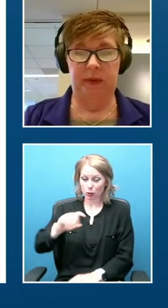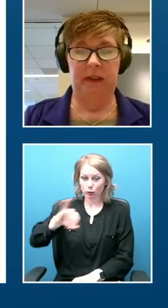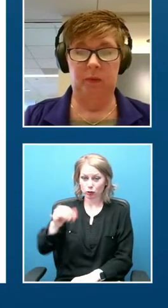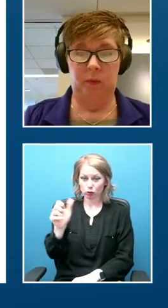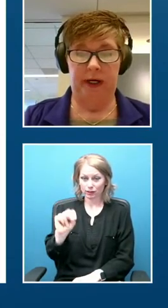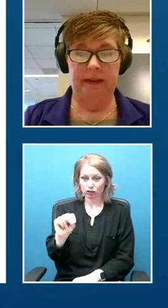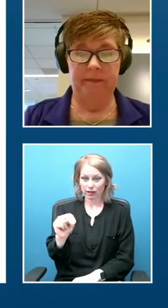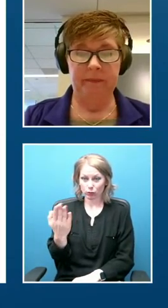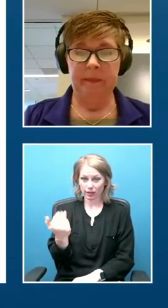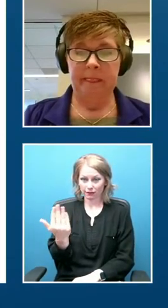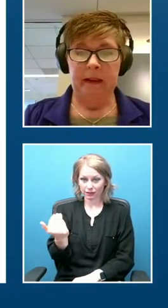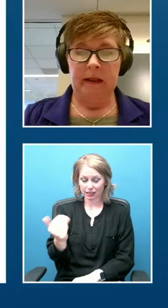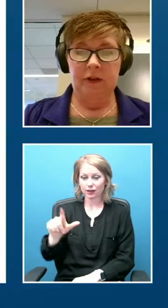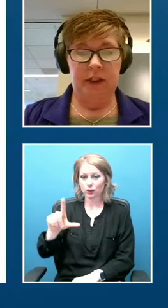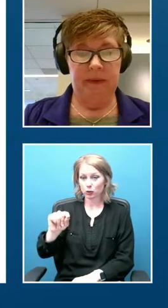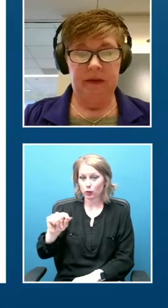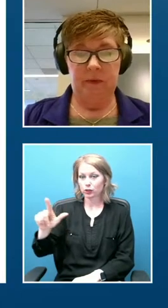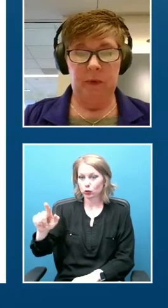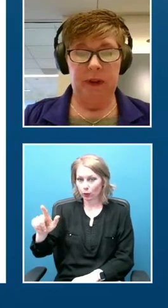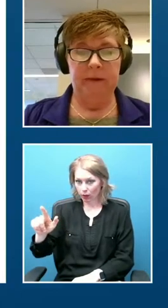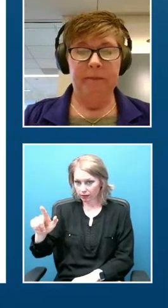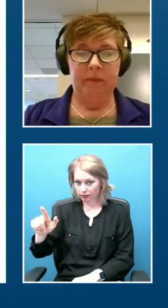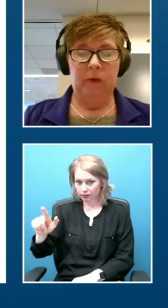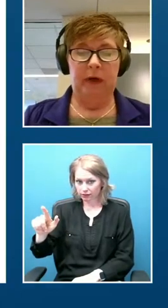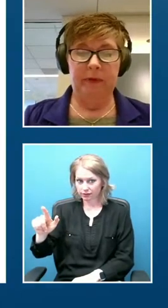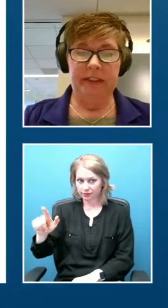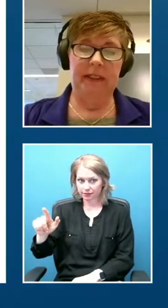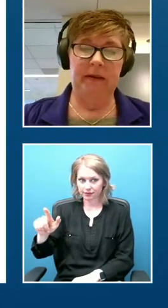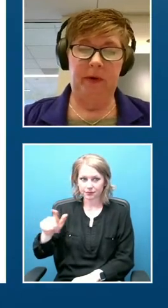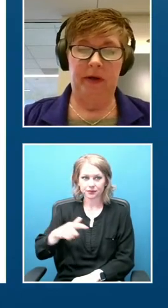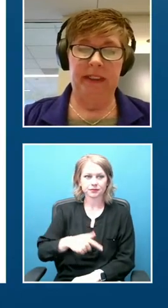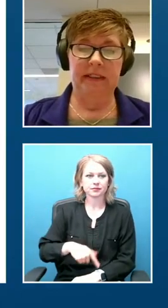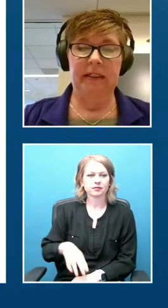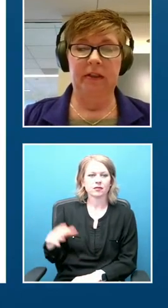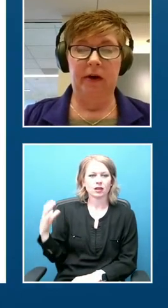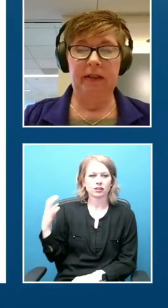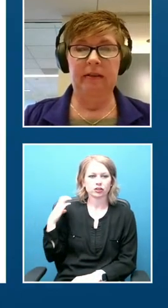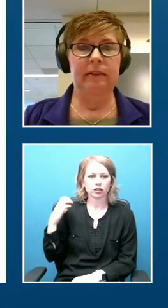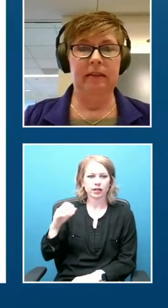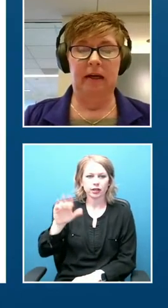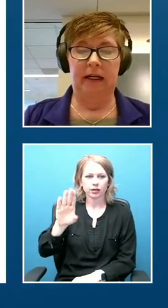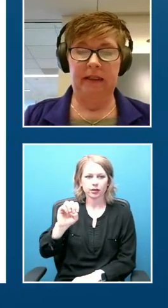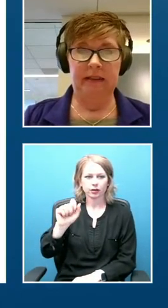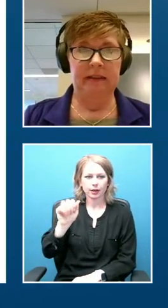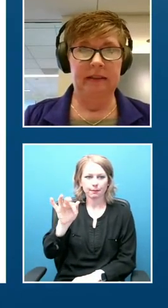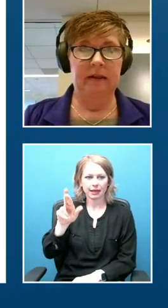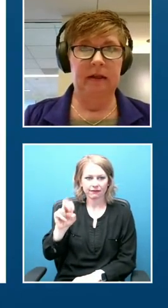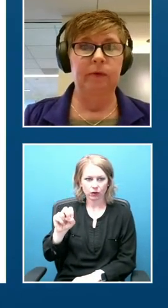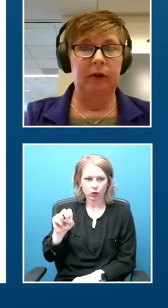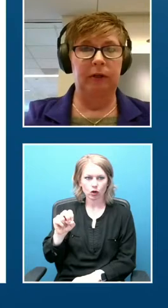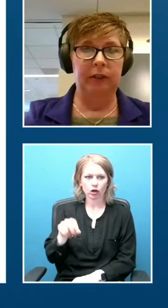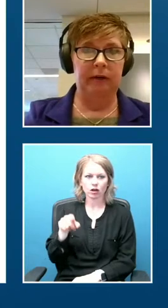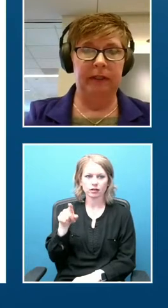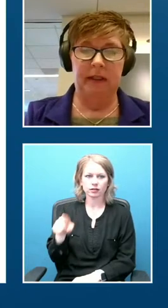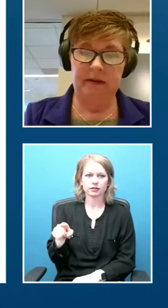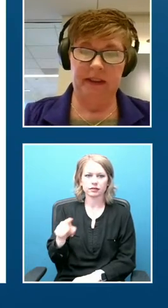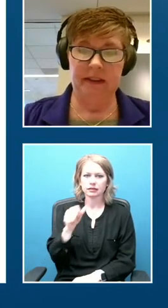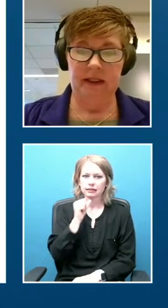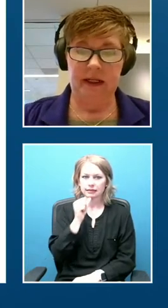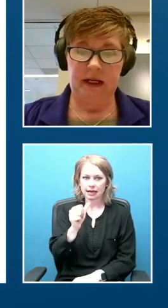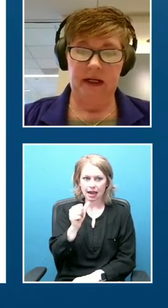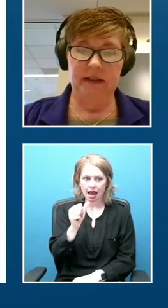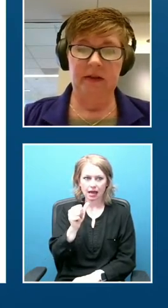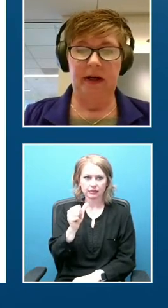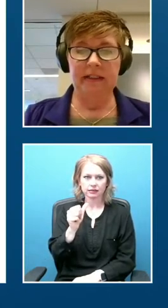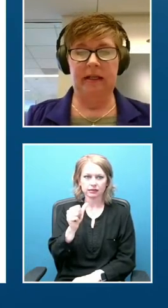15th, 2021. Chair Biafor, representing the parties, did not slide. Oh, no, you got it right there. That's